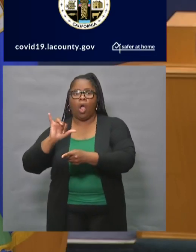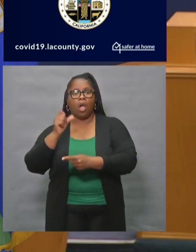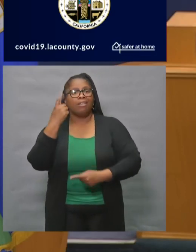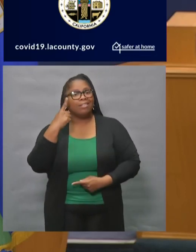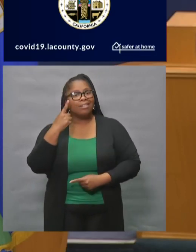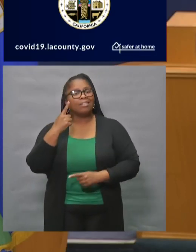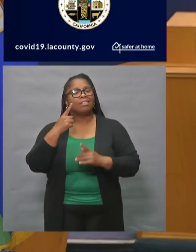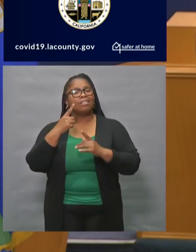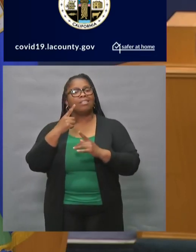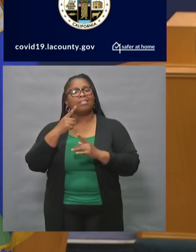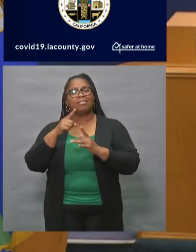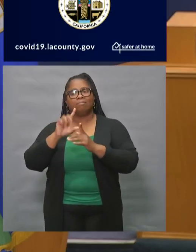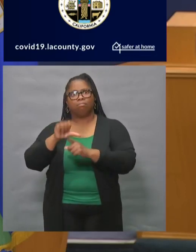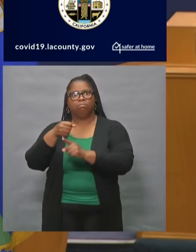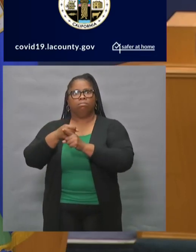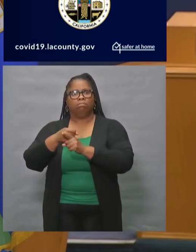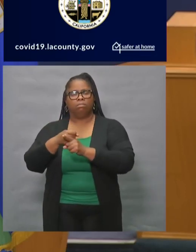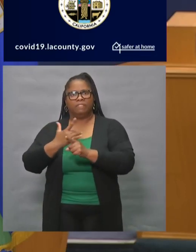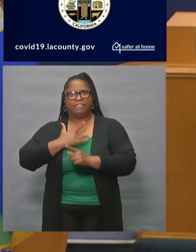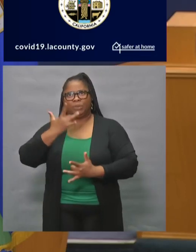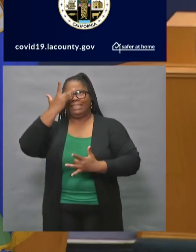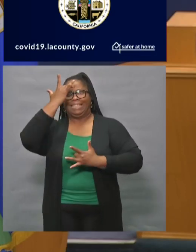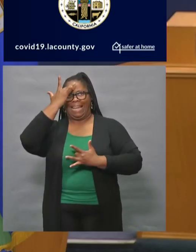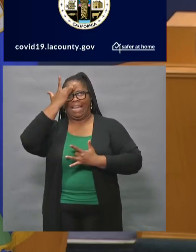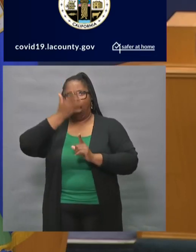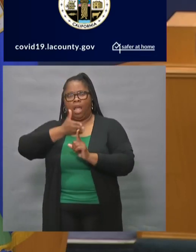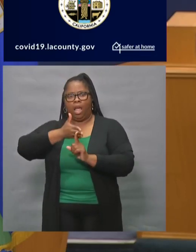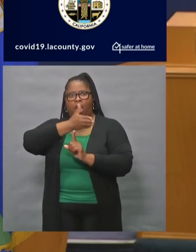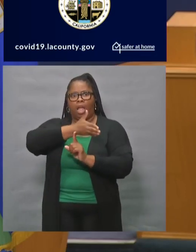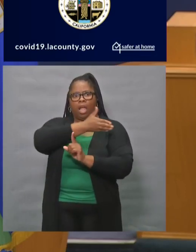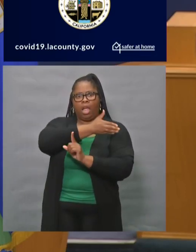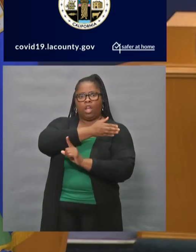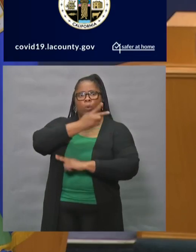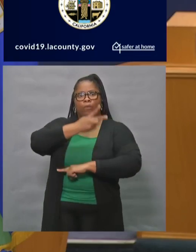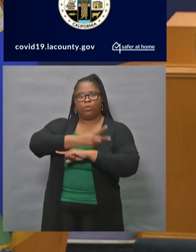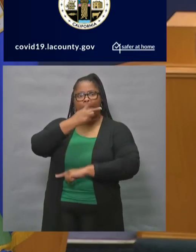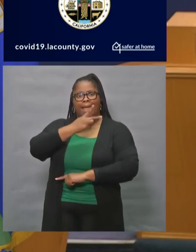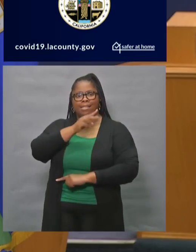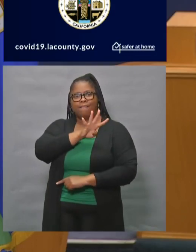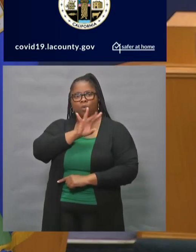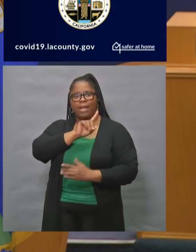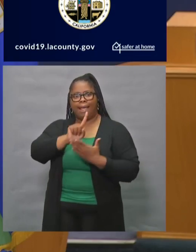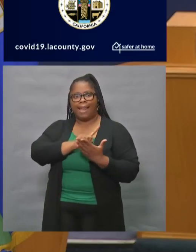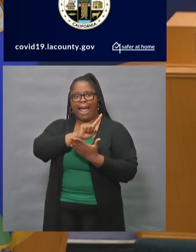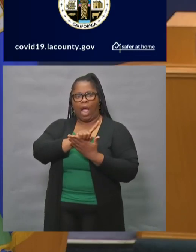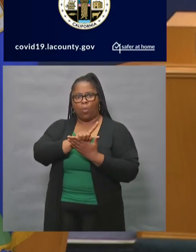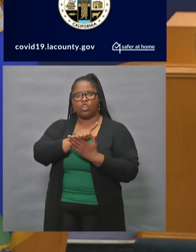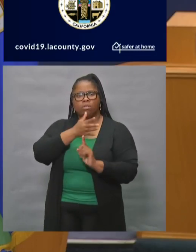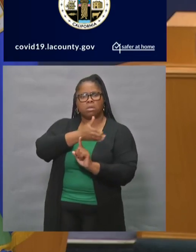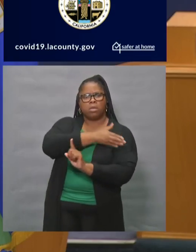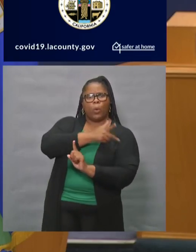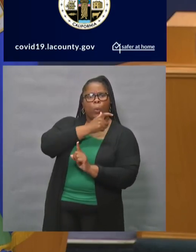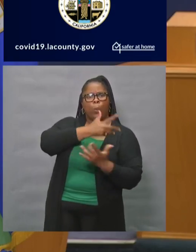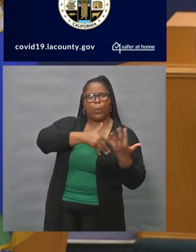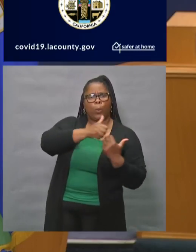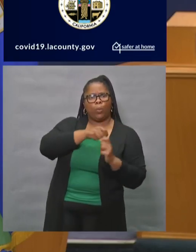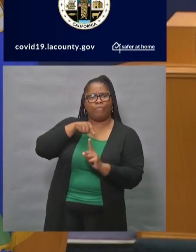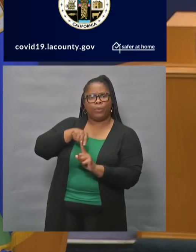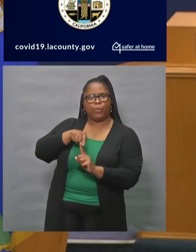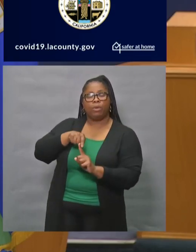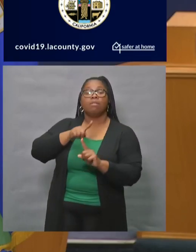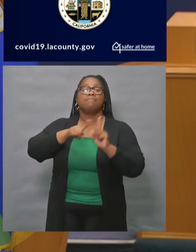becomes symptomatic or they're known to be positive, and then try to figure out what the exposures were. But we are going to include restaurants. We hope that'll